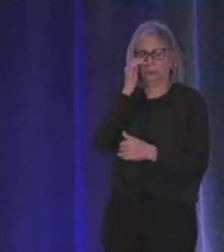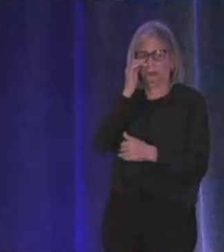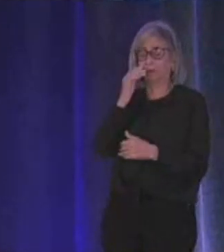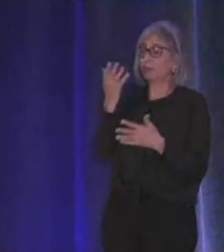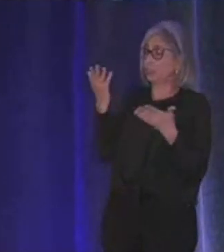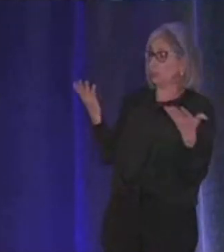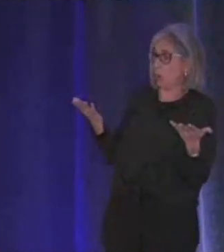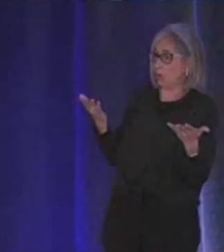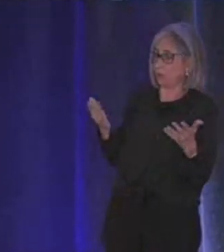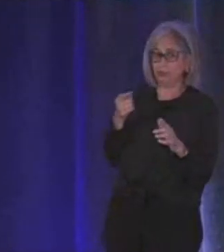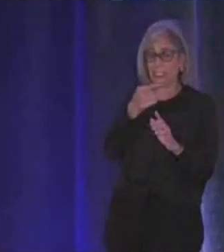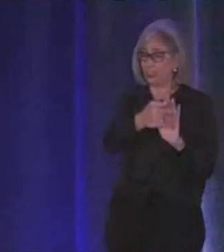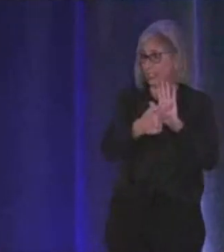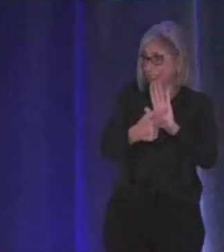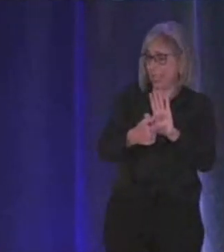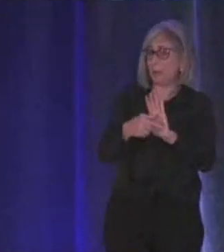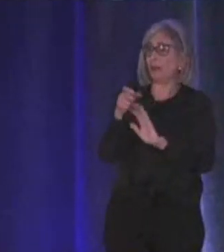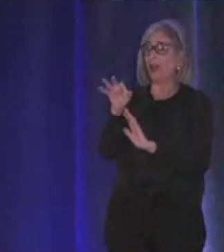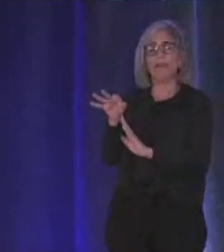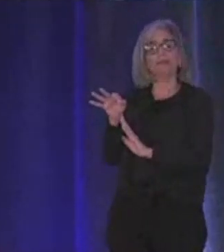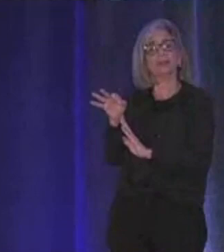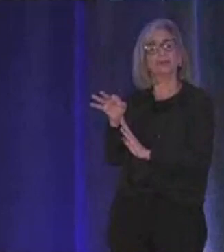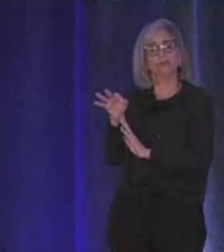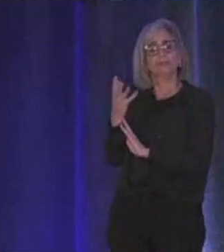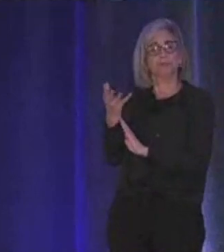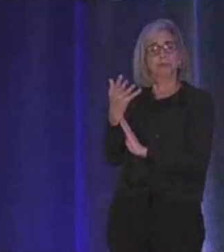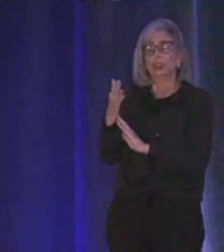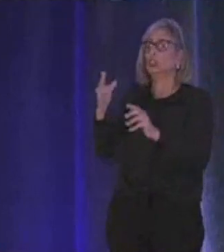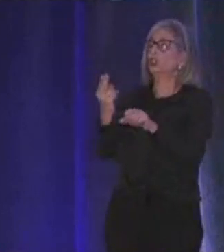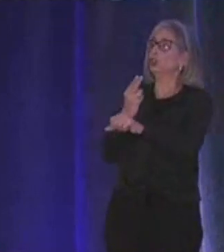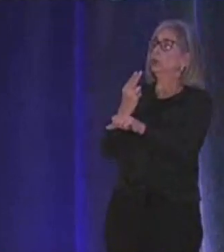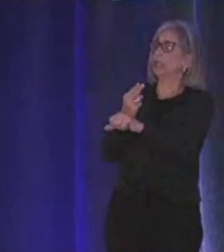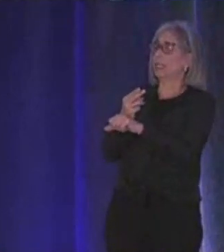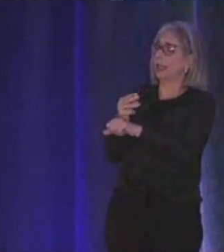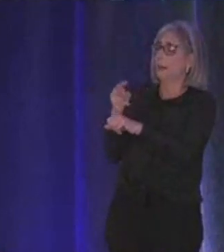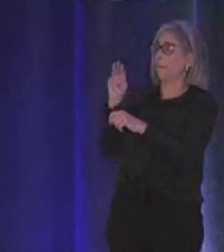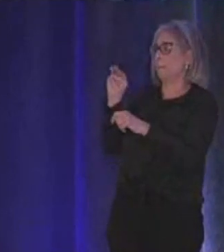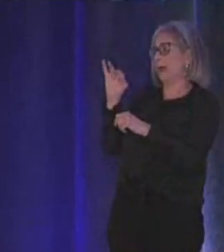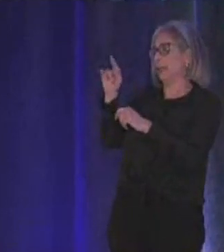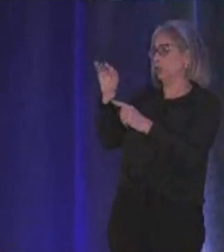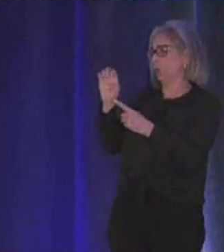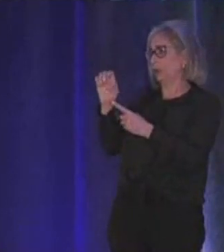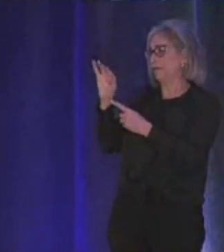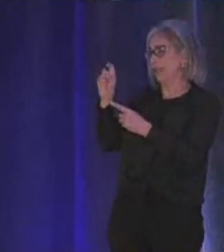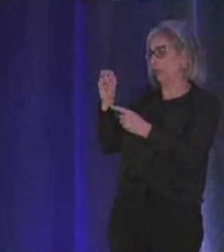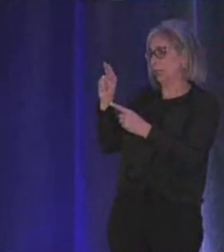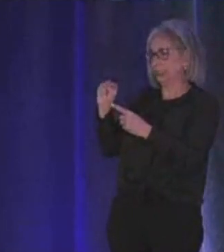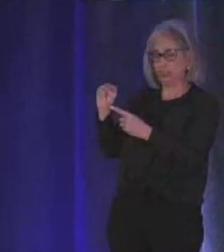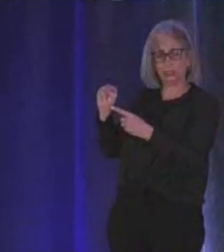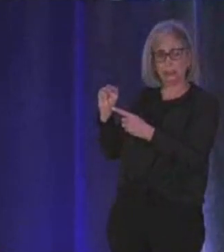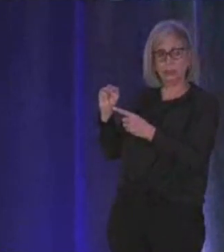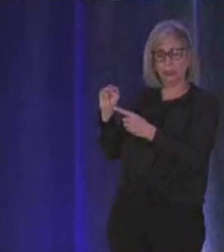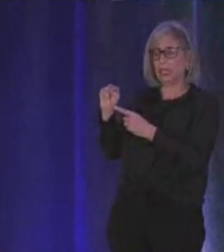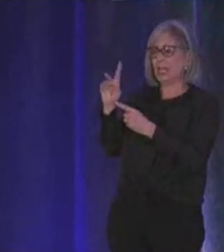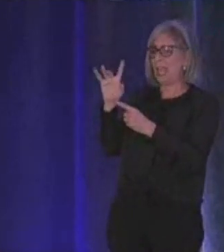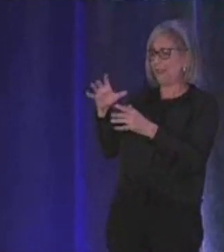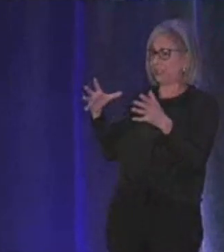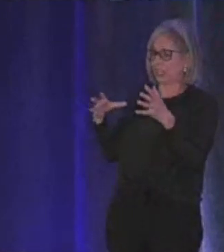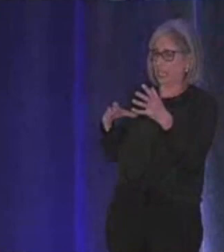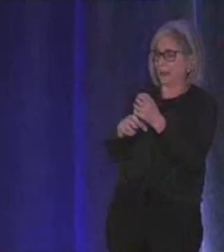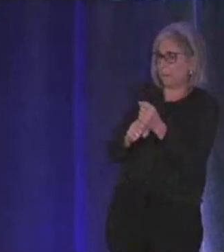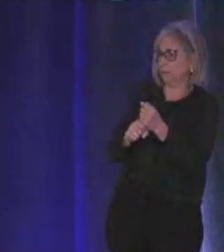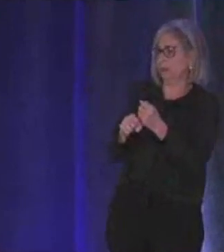So then here's just an example of using module federation. Have a Webpack config file. You